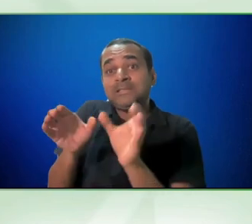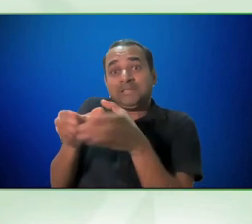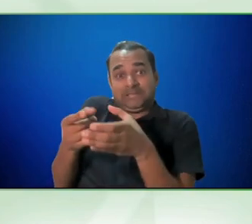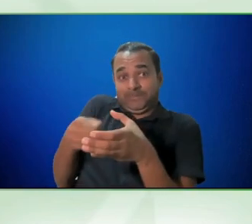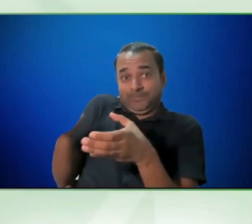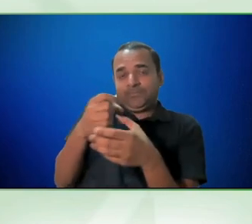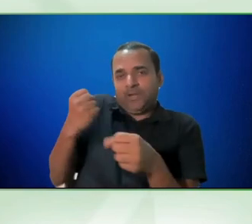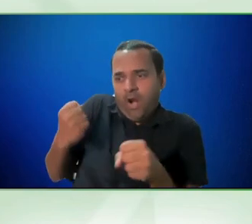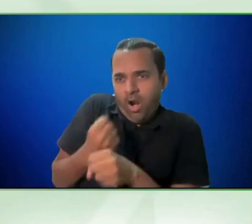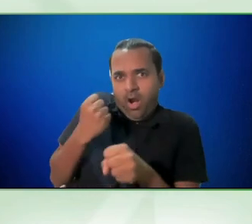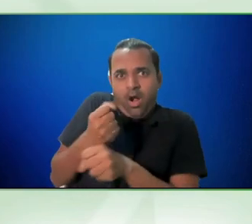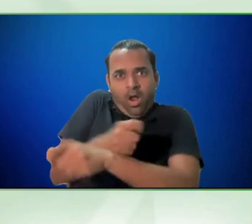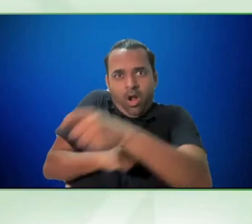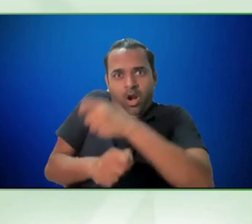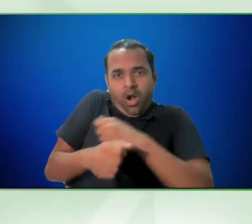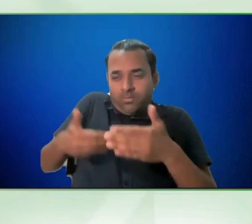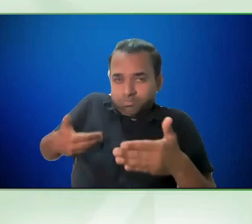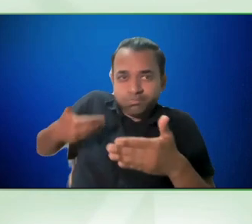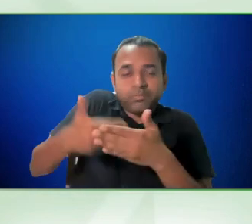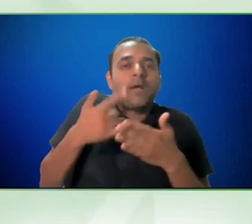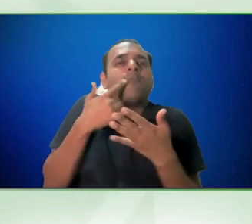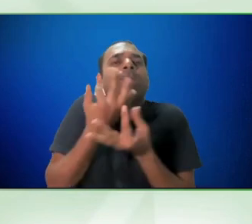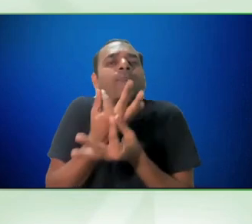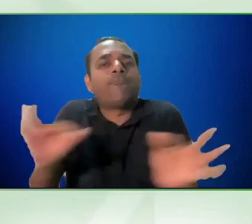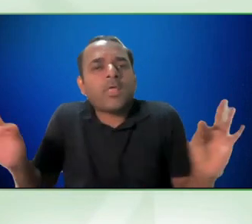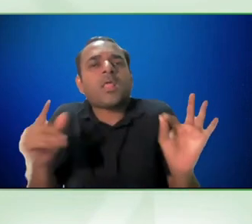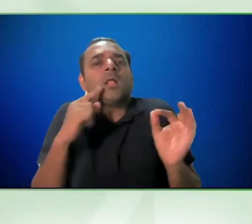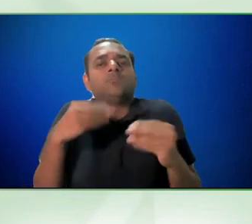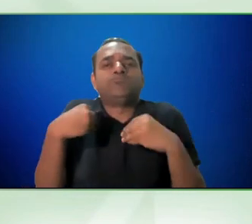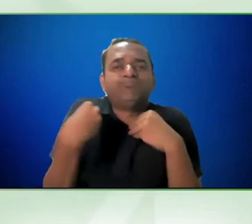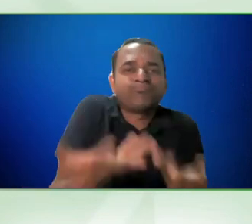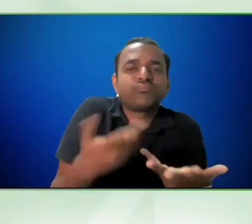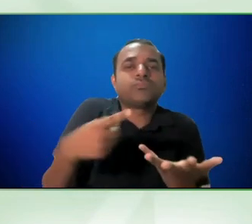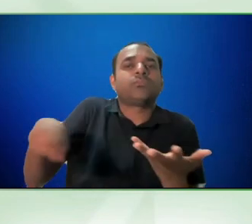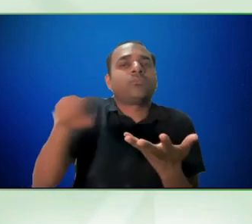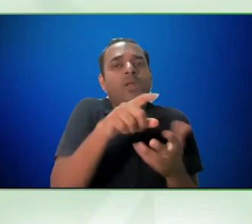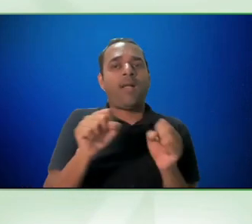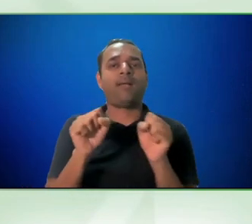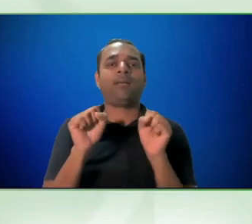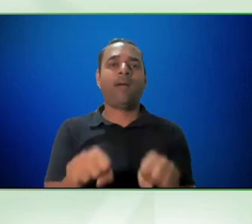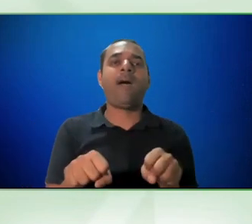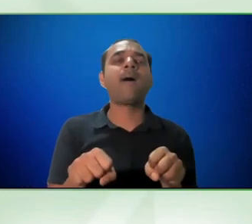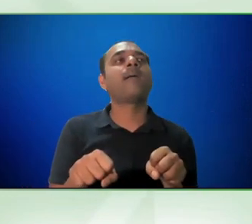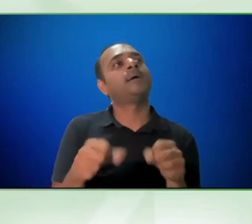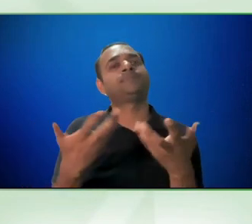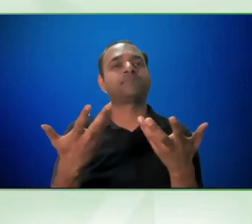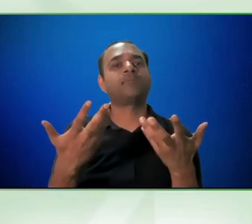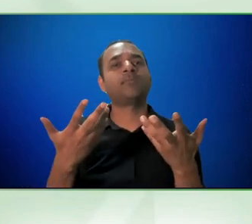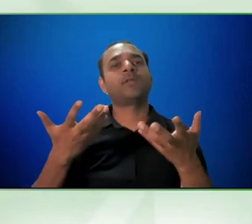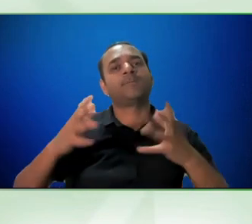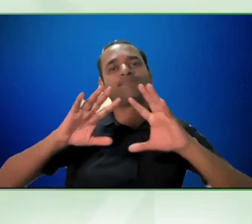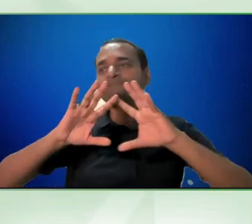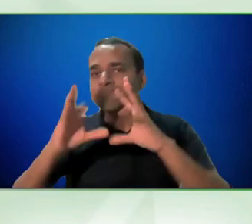this positively impacts the ecosystem, how it improves reach and certainly service to disabled consumers.